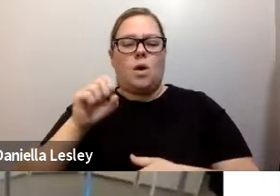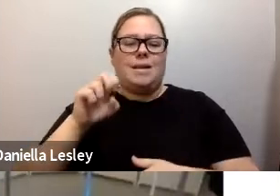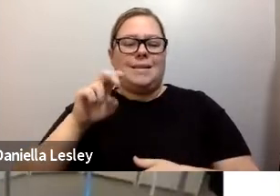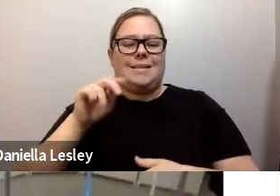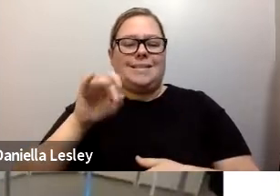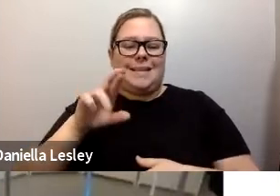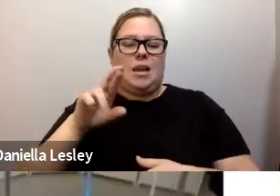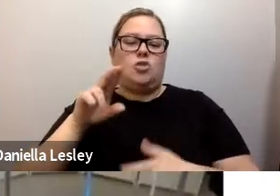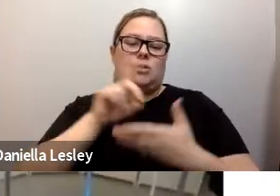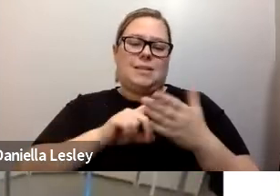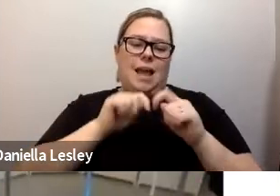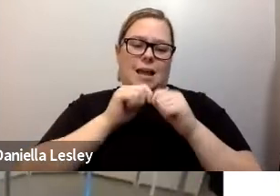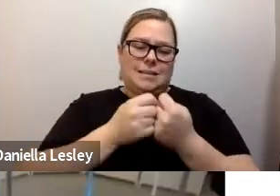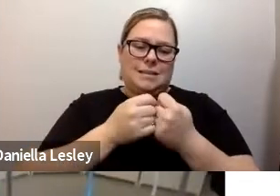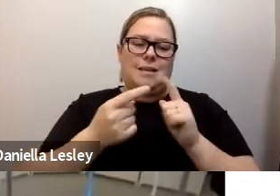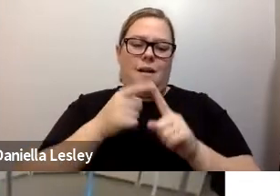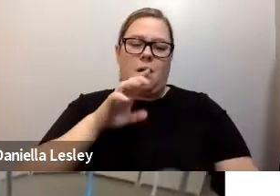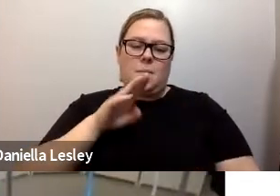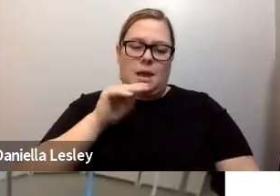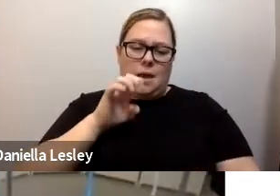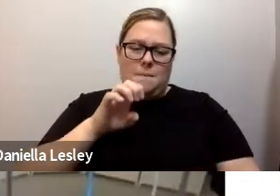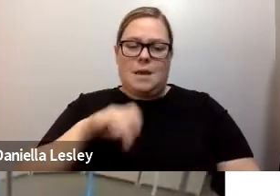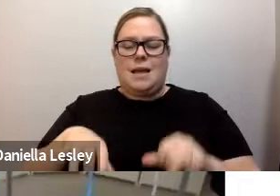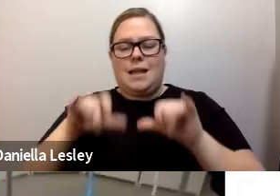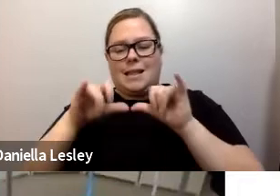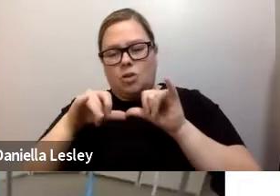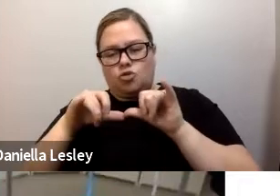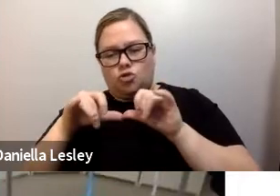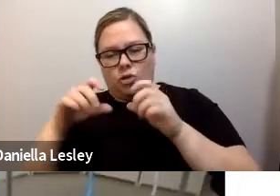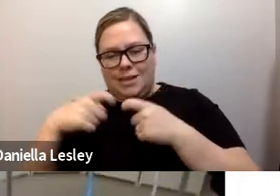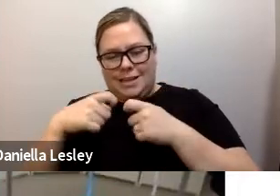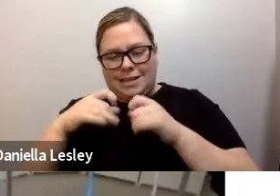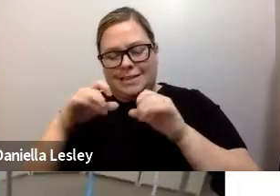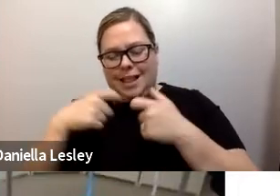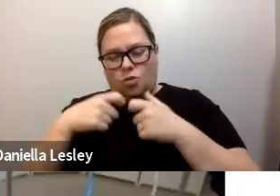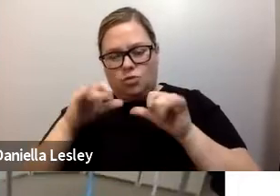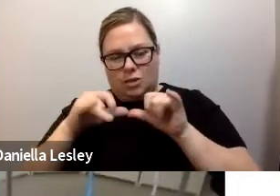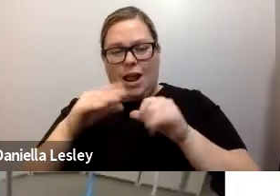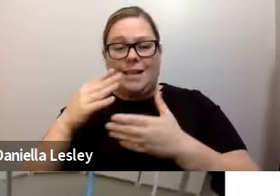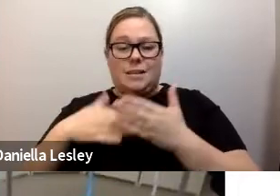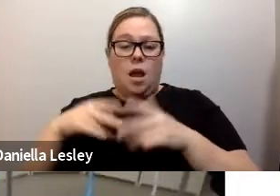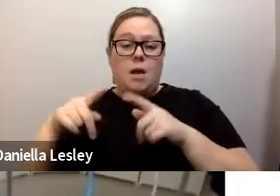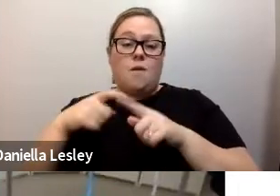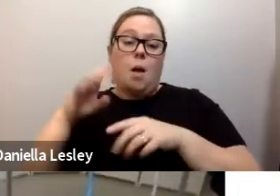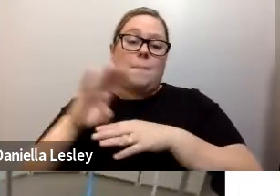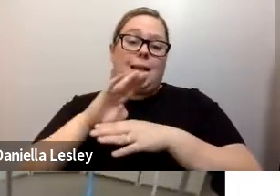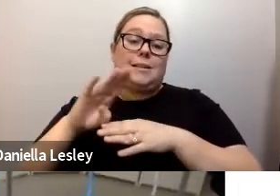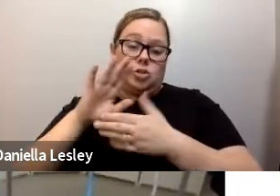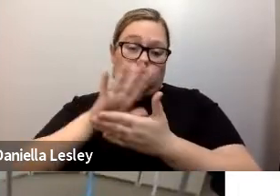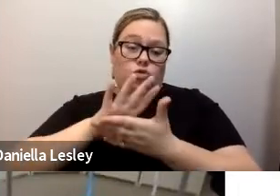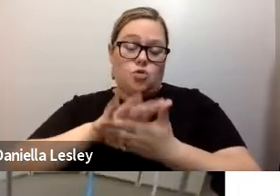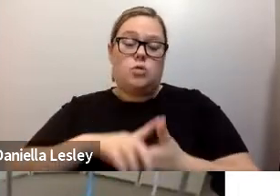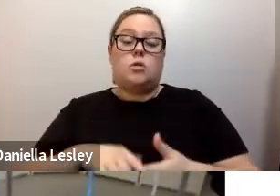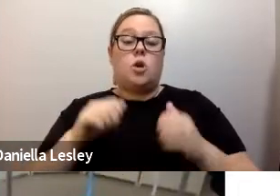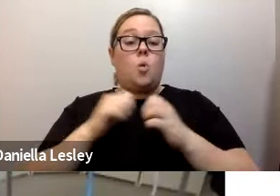both the biomedical engineering, electrical engineering, as well as some members from the business school. And with all of